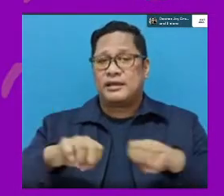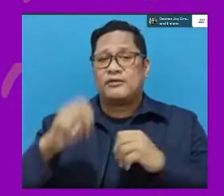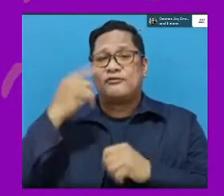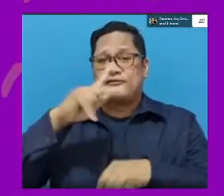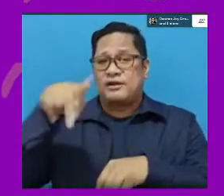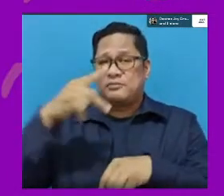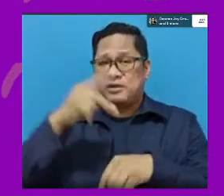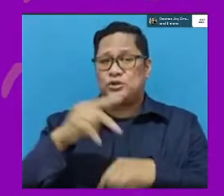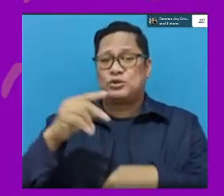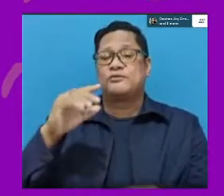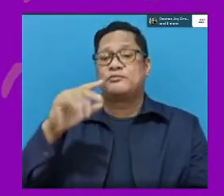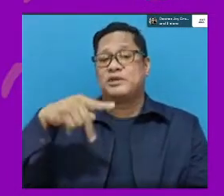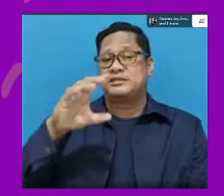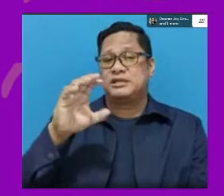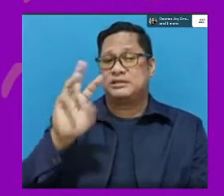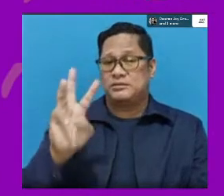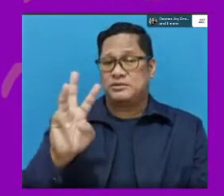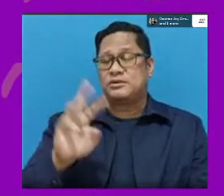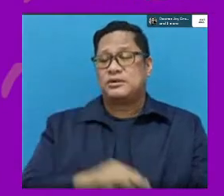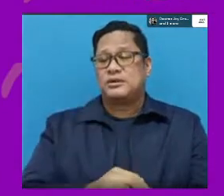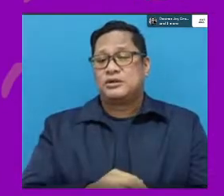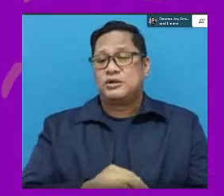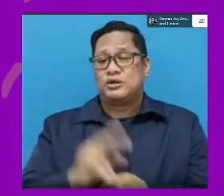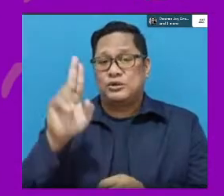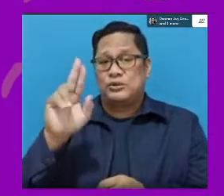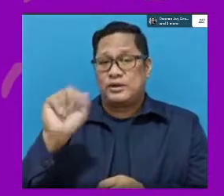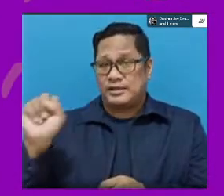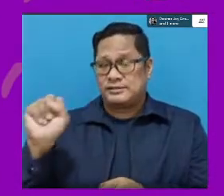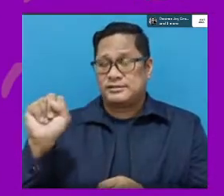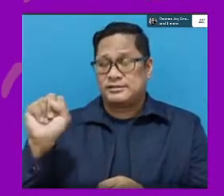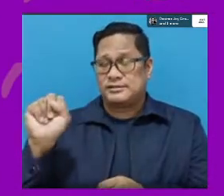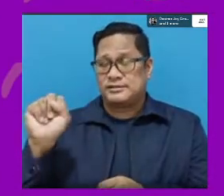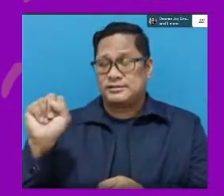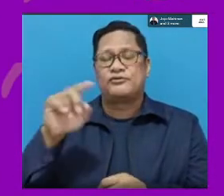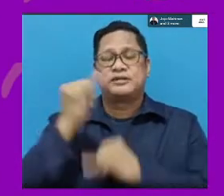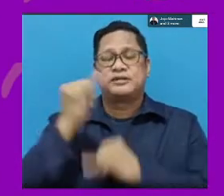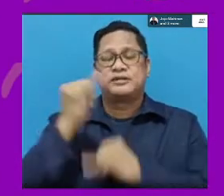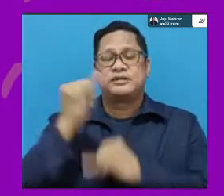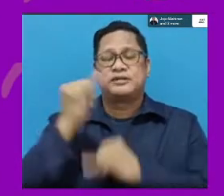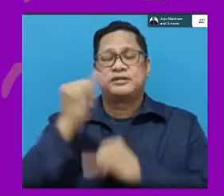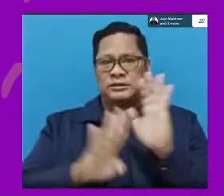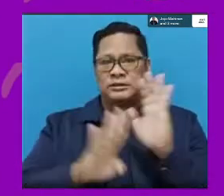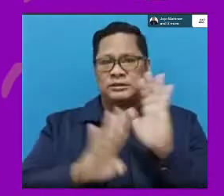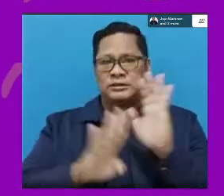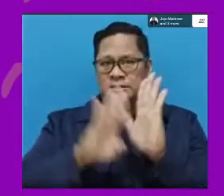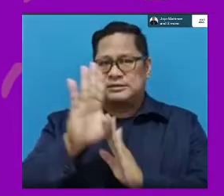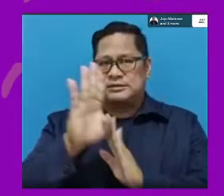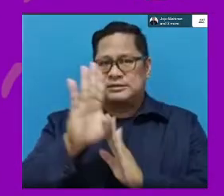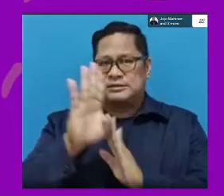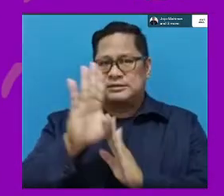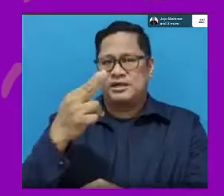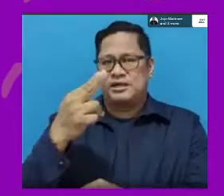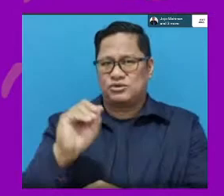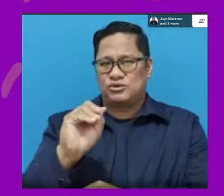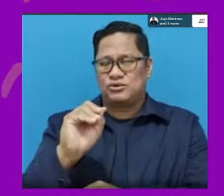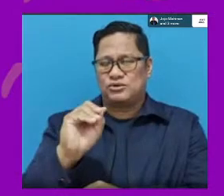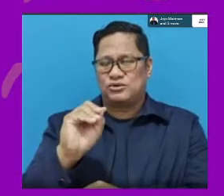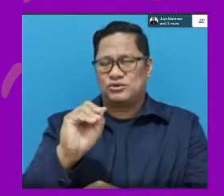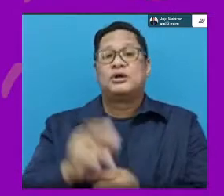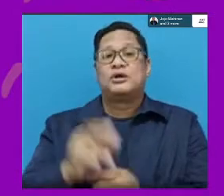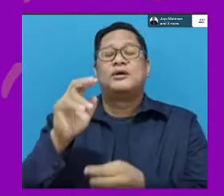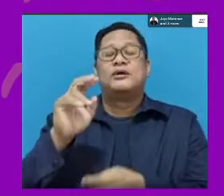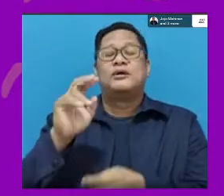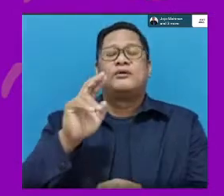Rights, the United States Agency for International Development, the WHO, University of the